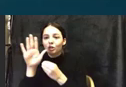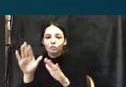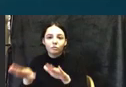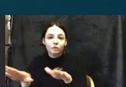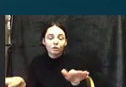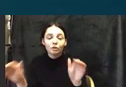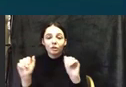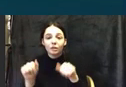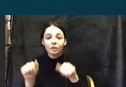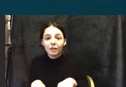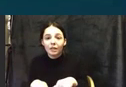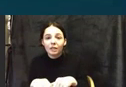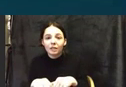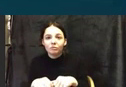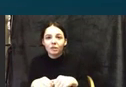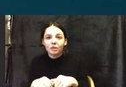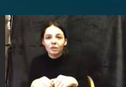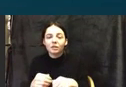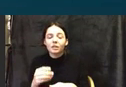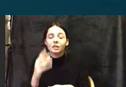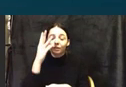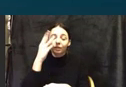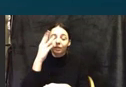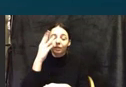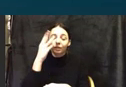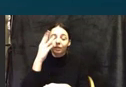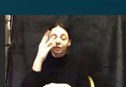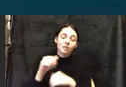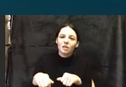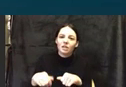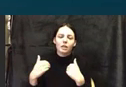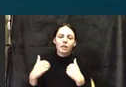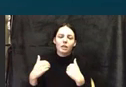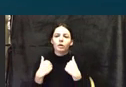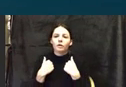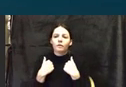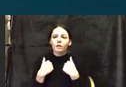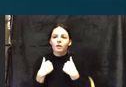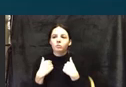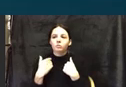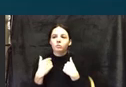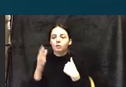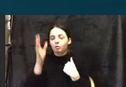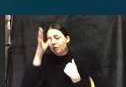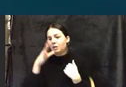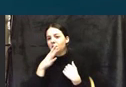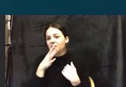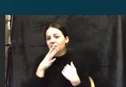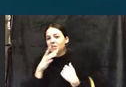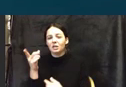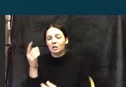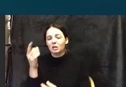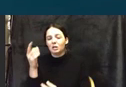place to sleep, which they didn't have. And the parents thought this was a great opportunity, giving their kids